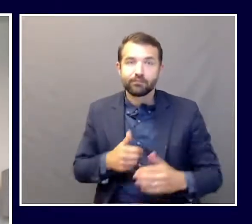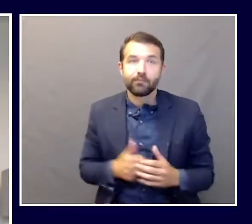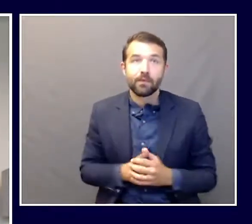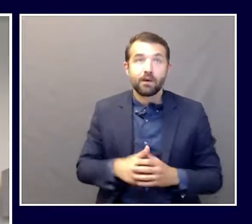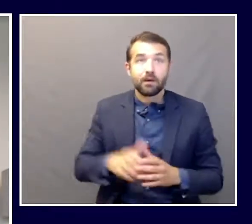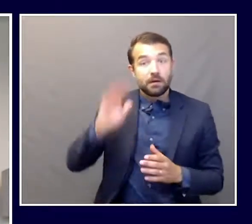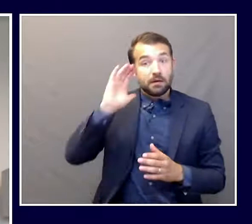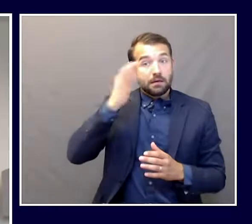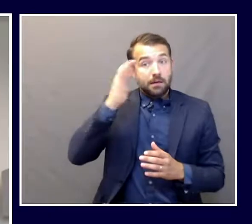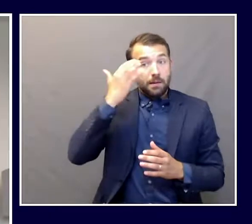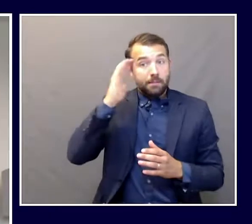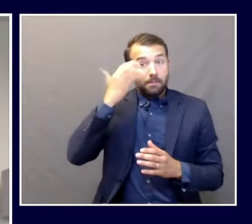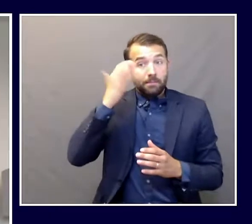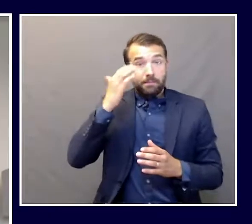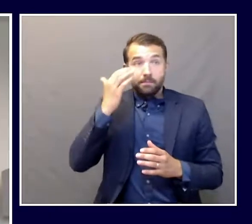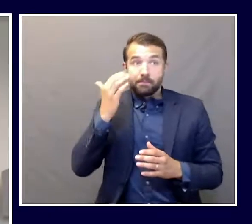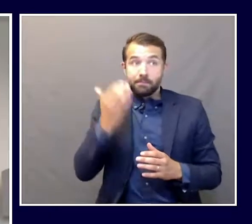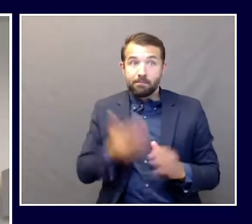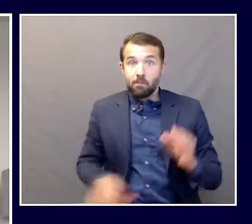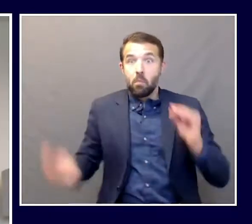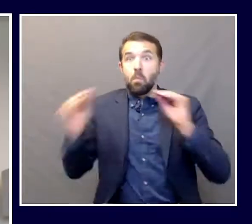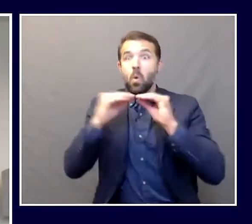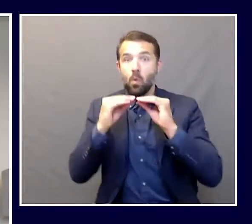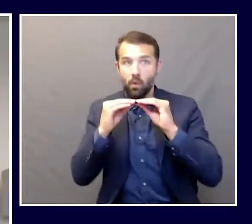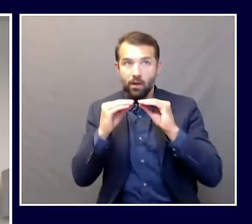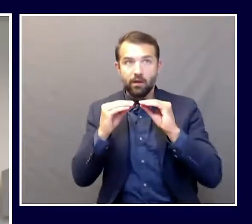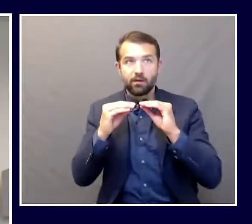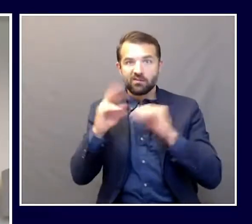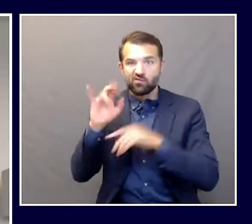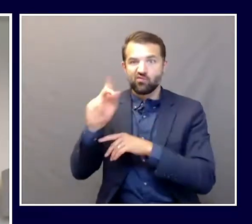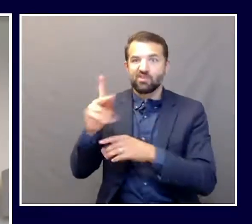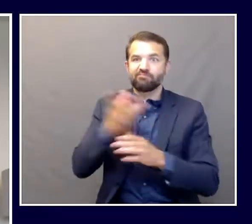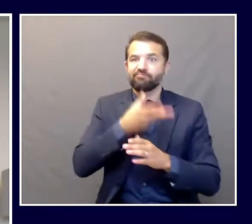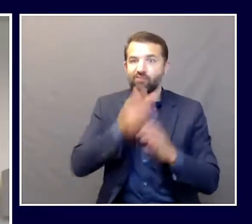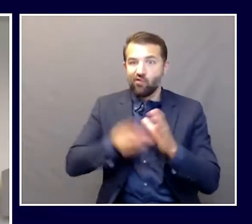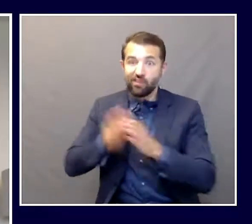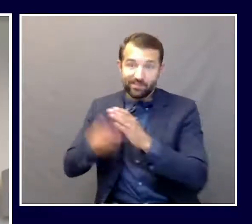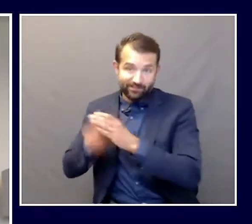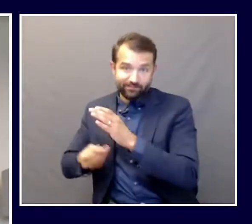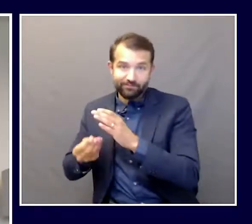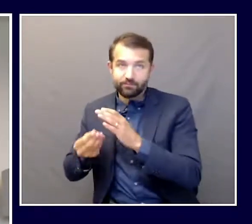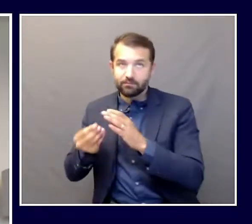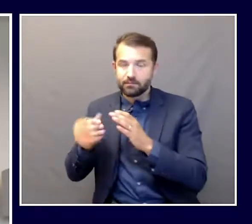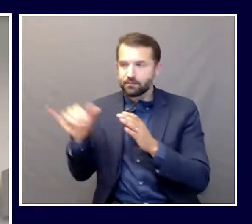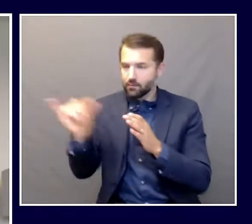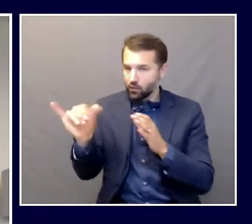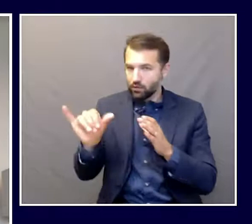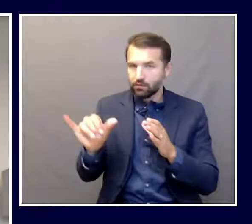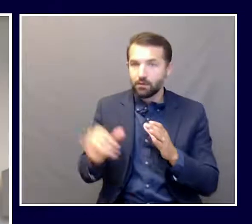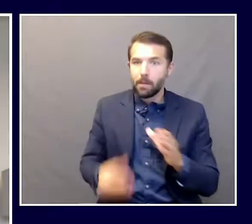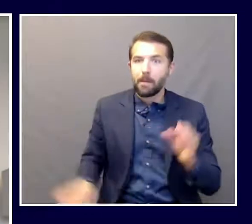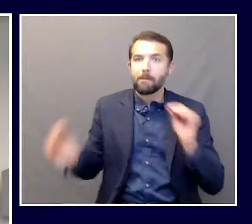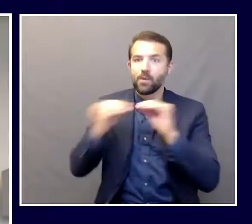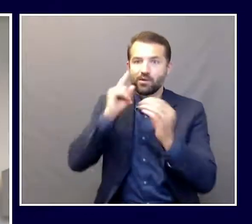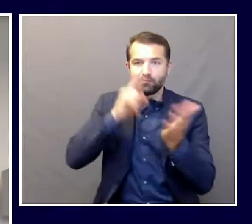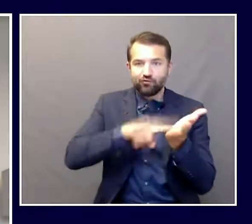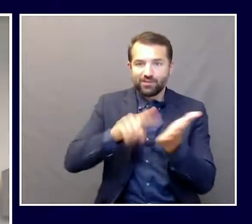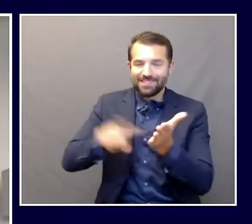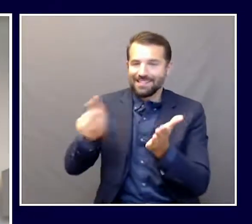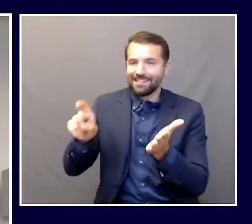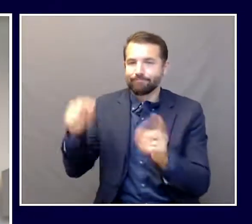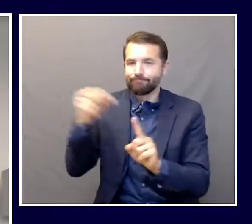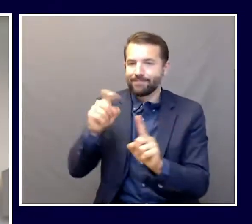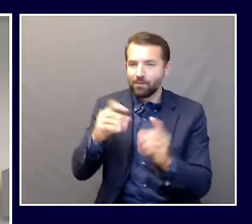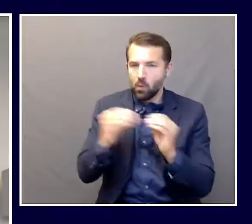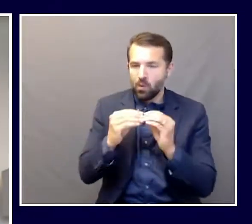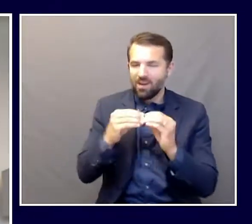more broadly accepted scientifically. It appears that way right now as to deaths, seems more strong for